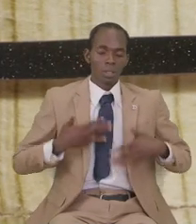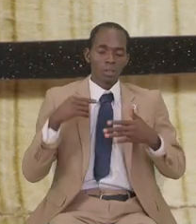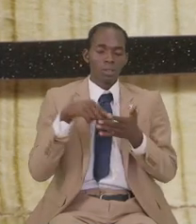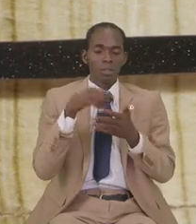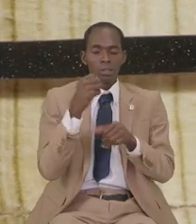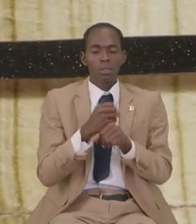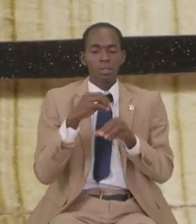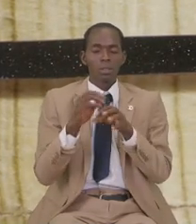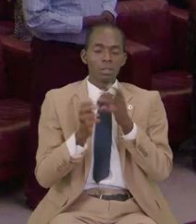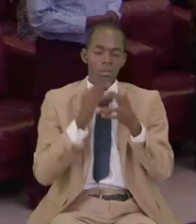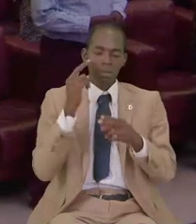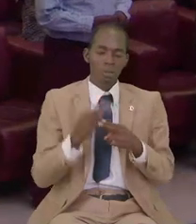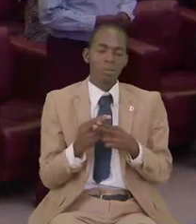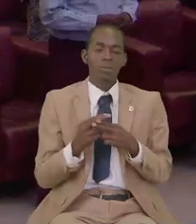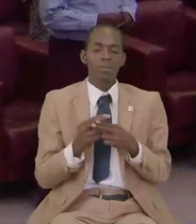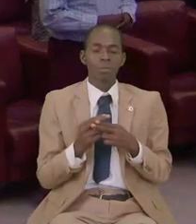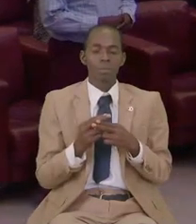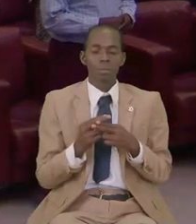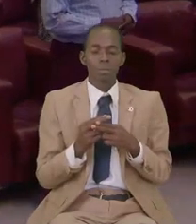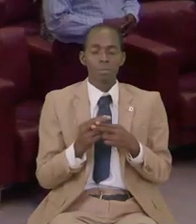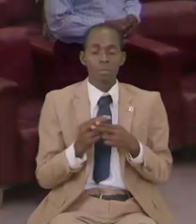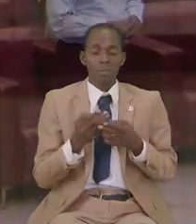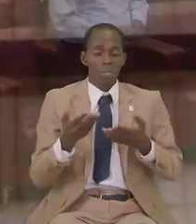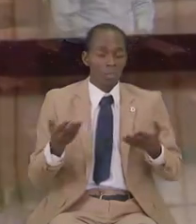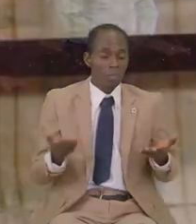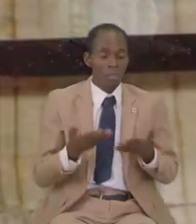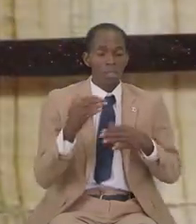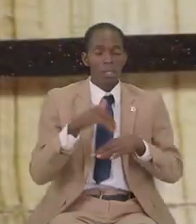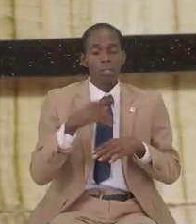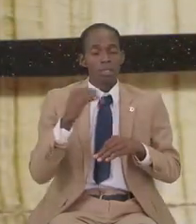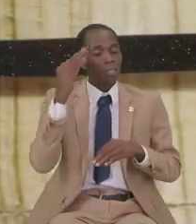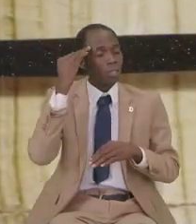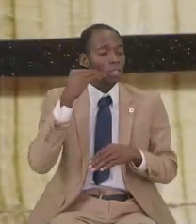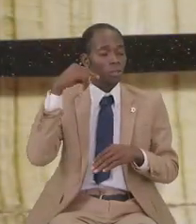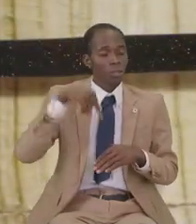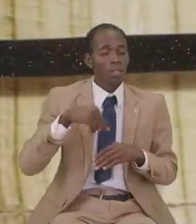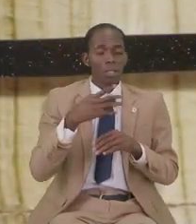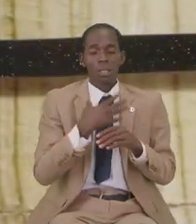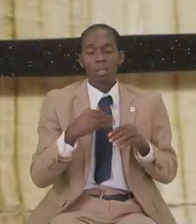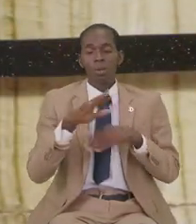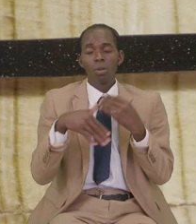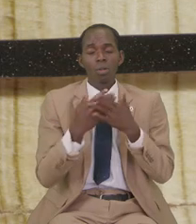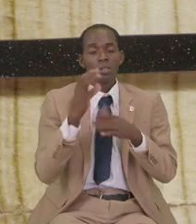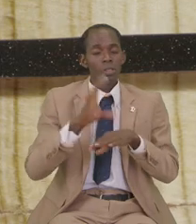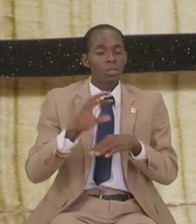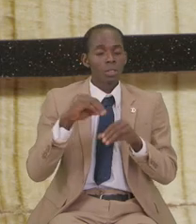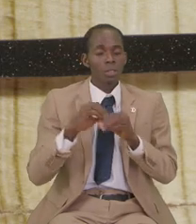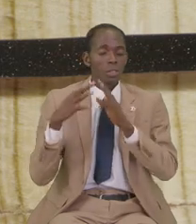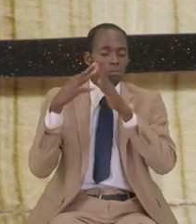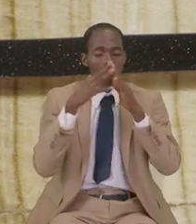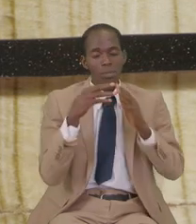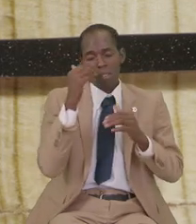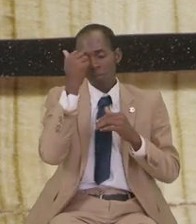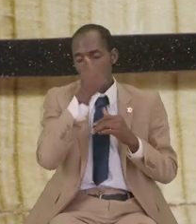in Jesus' name. Here at the headquarters and all the churches in Nigeria, Africa,